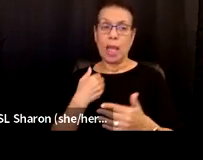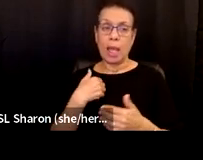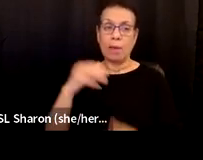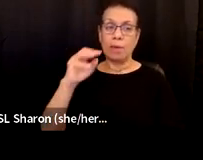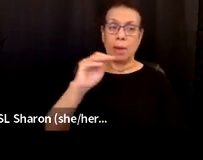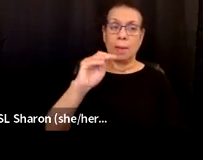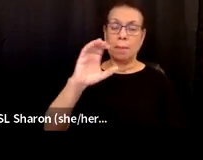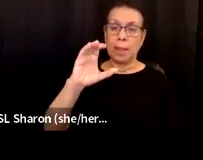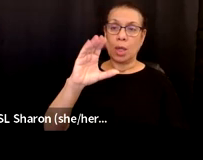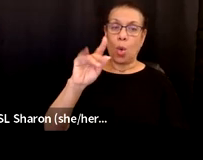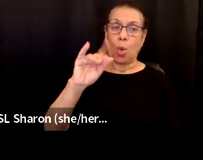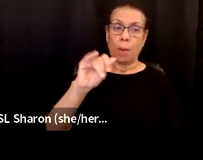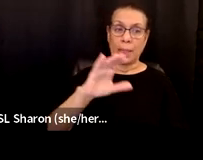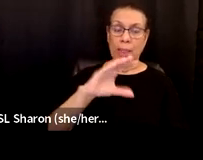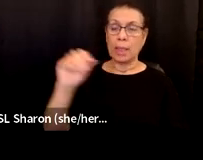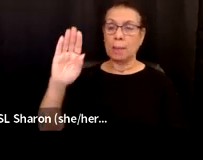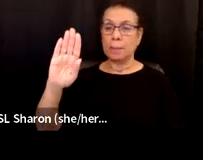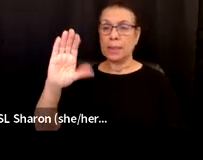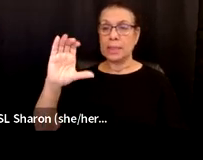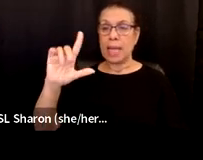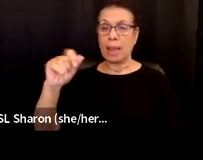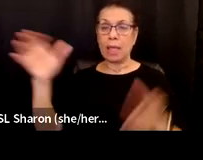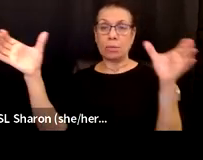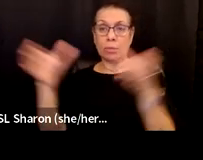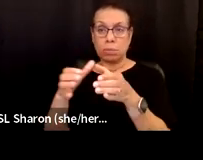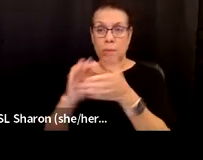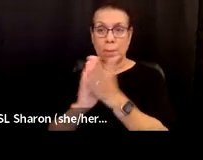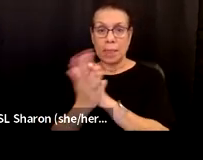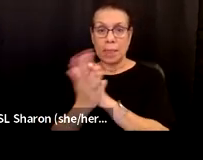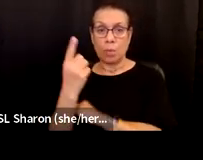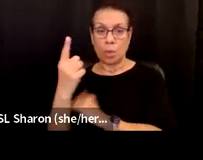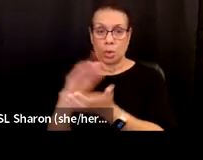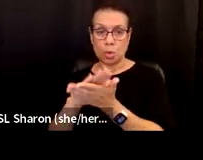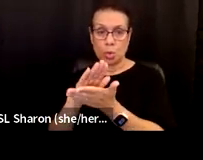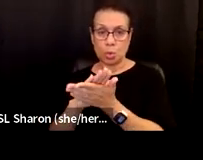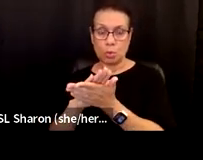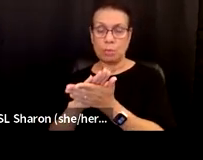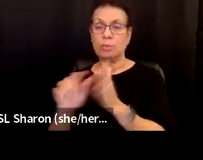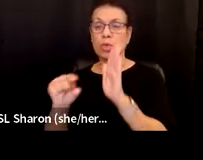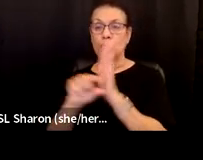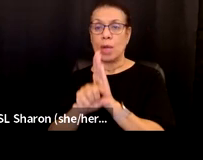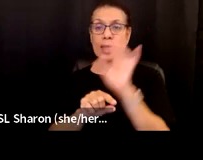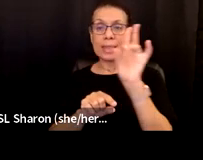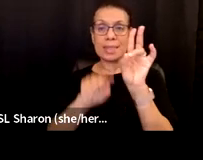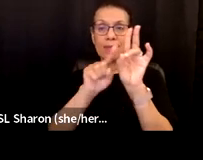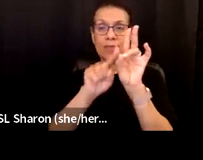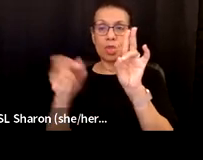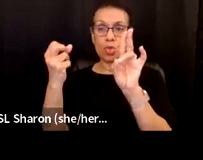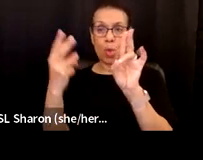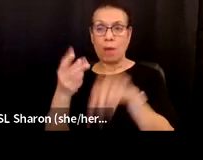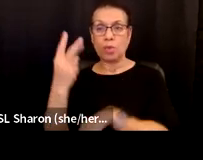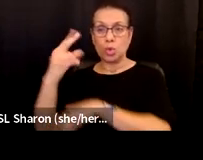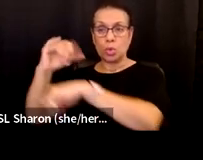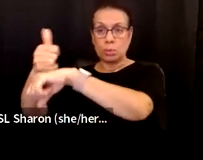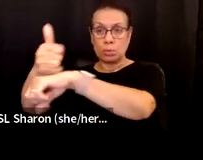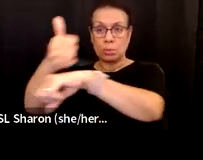and the bcla and we've reconfigured that to 712 across two campuses we